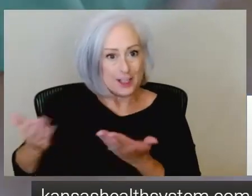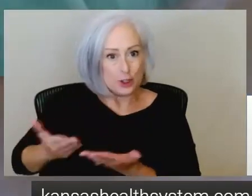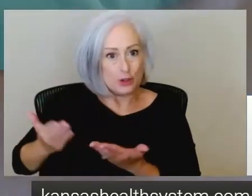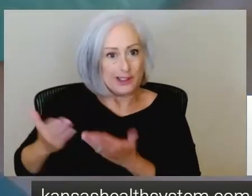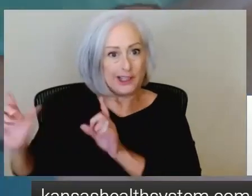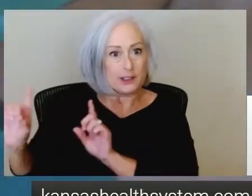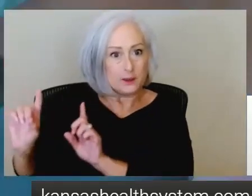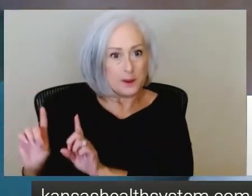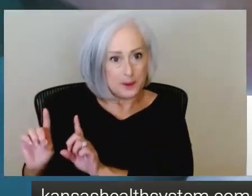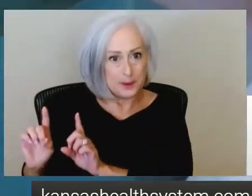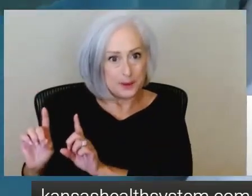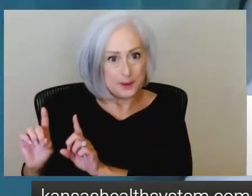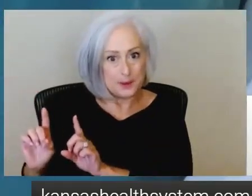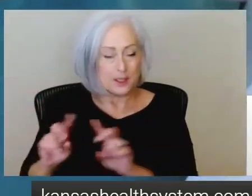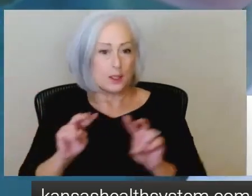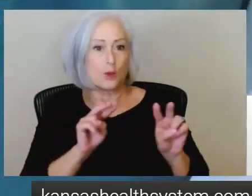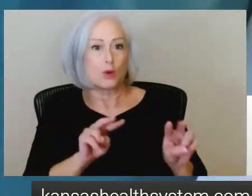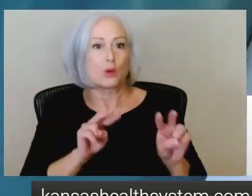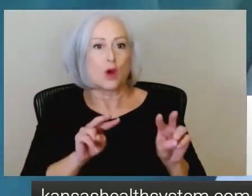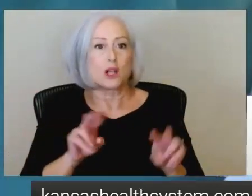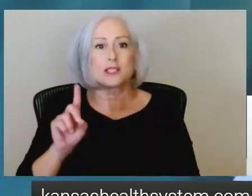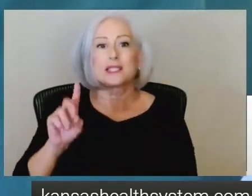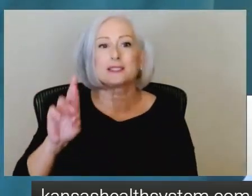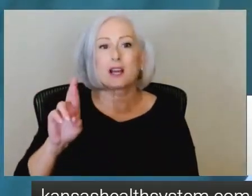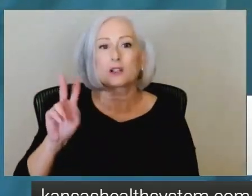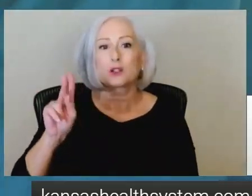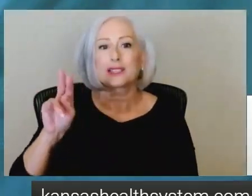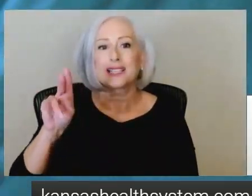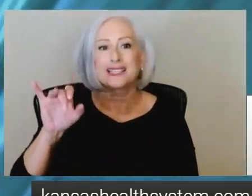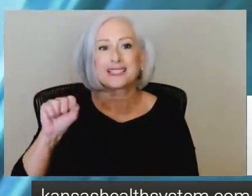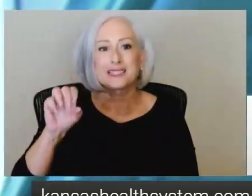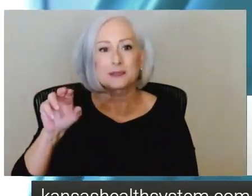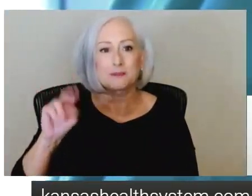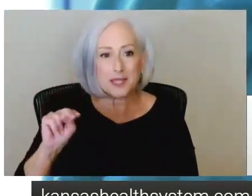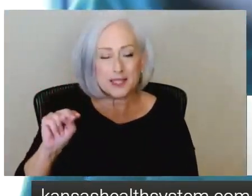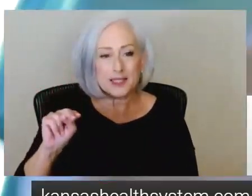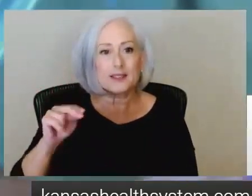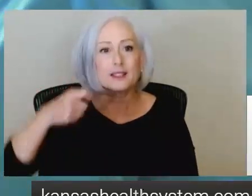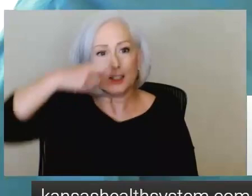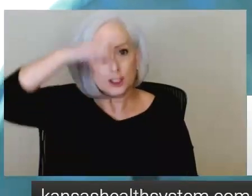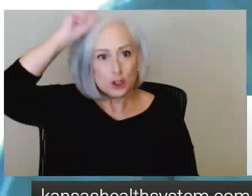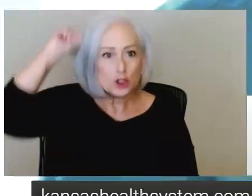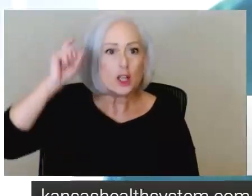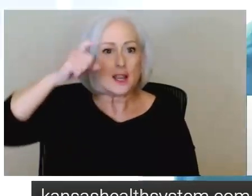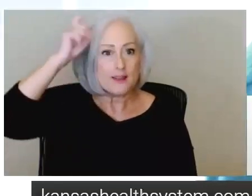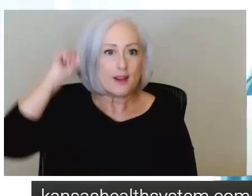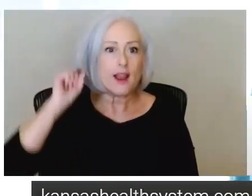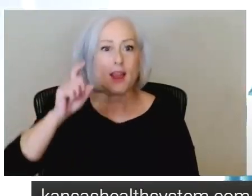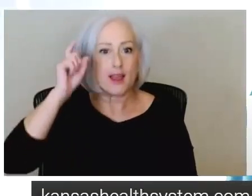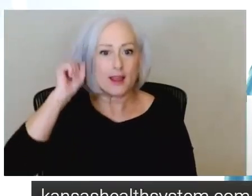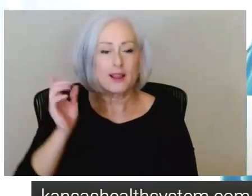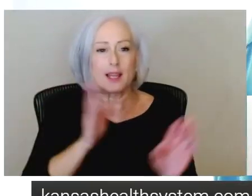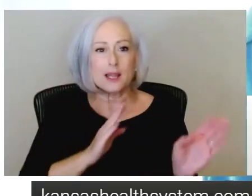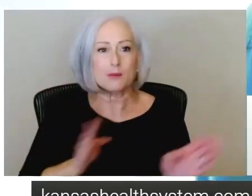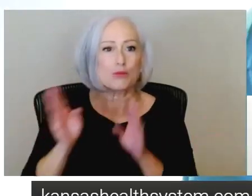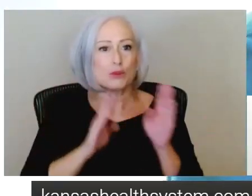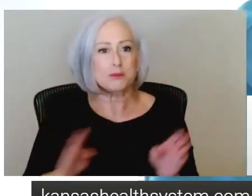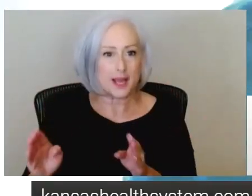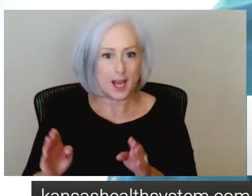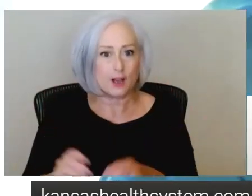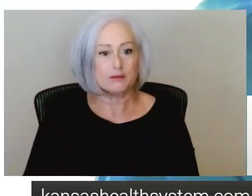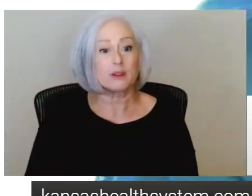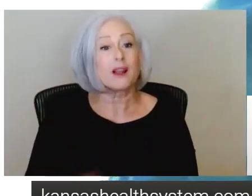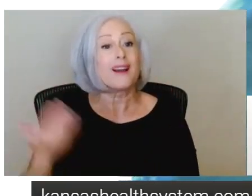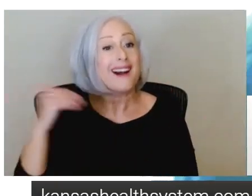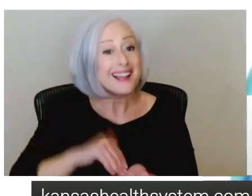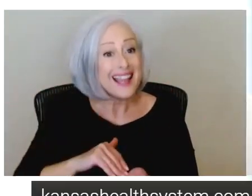Dr. Michael Kinsman, who's the surgeon, shave Evelyn's head and prepare her. This is the 100th. Evelyn is